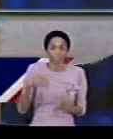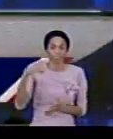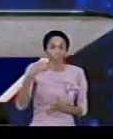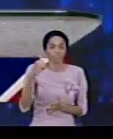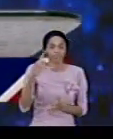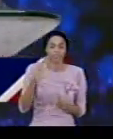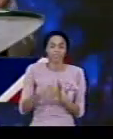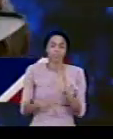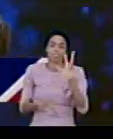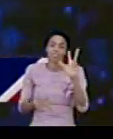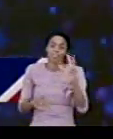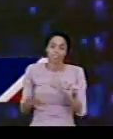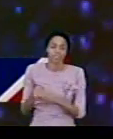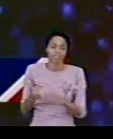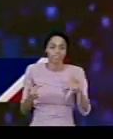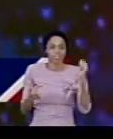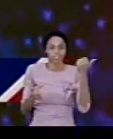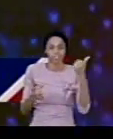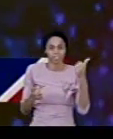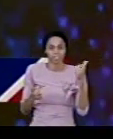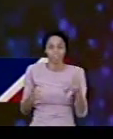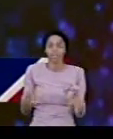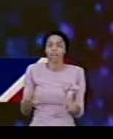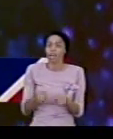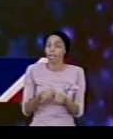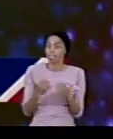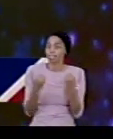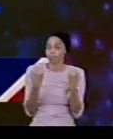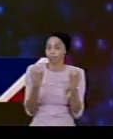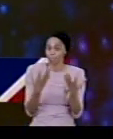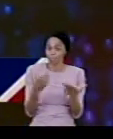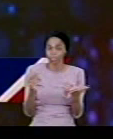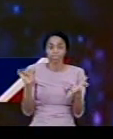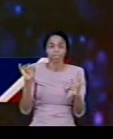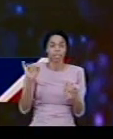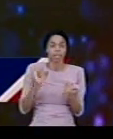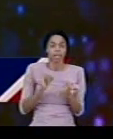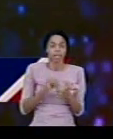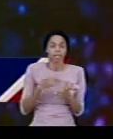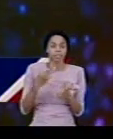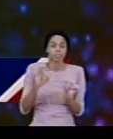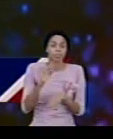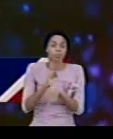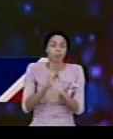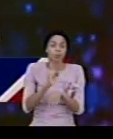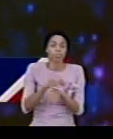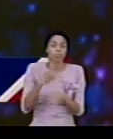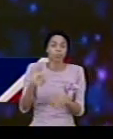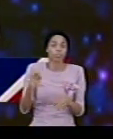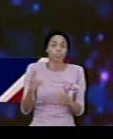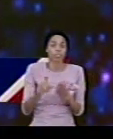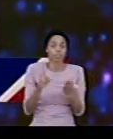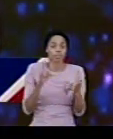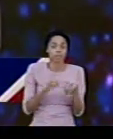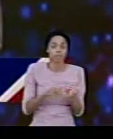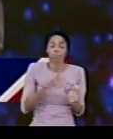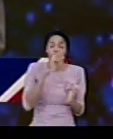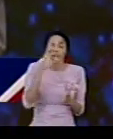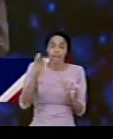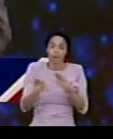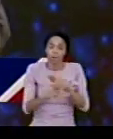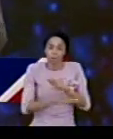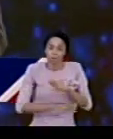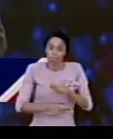verse 10. It says, for as many as have the works of the law are under the